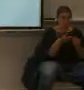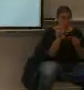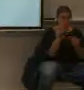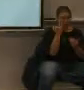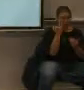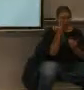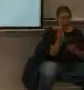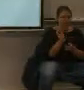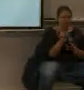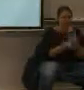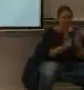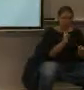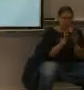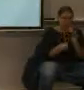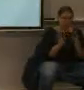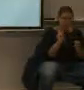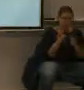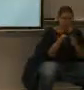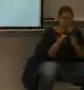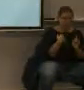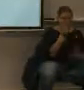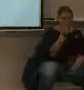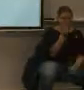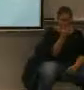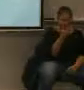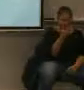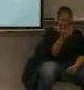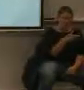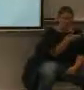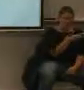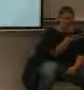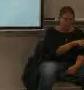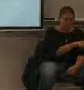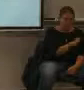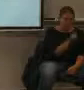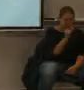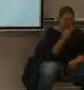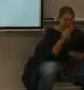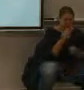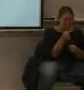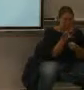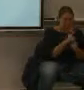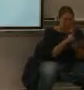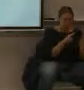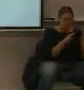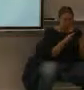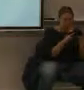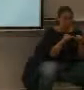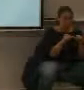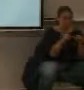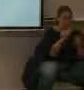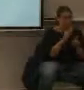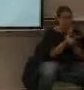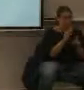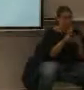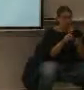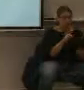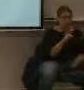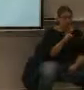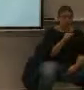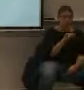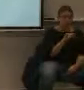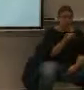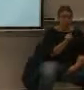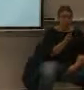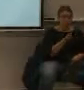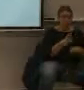give people antibiotics whenever they have a cold, even though it's a viral infection, the continuous exposure to antibiotics, you